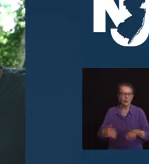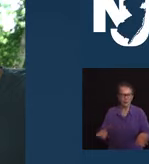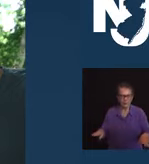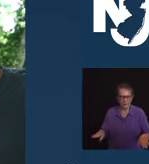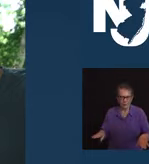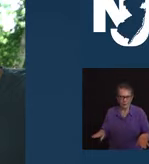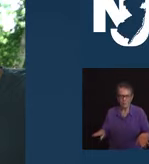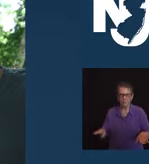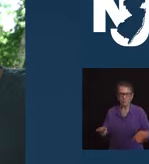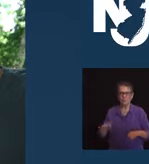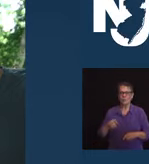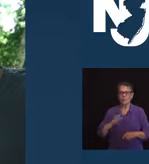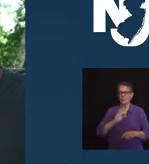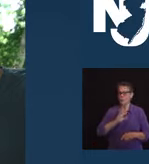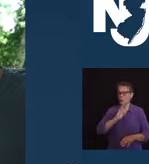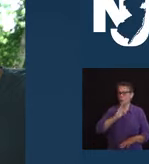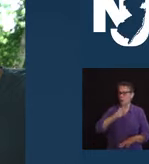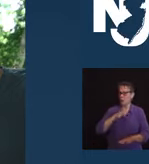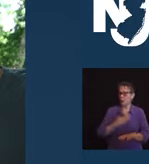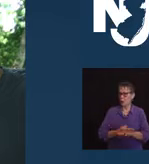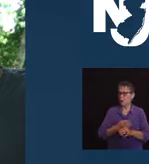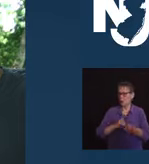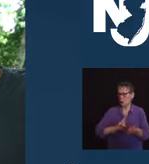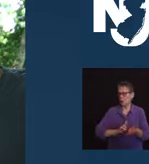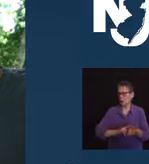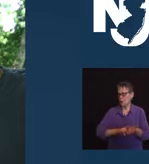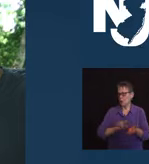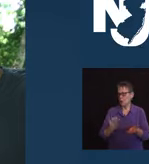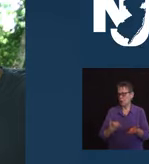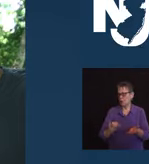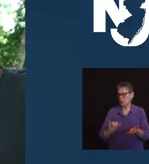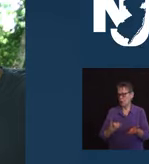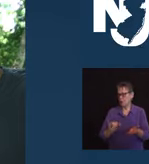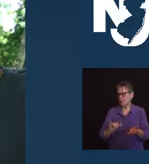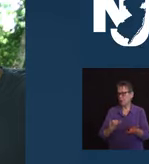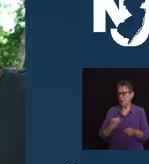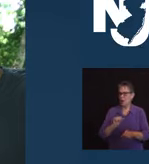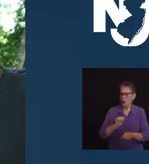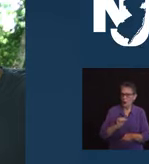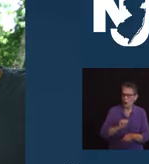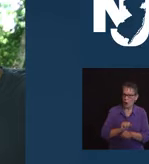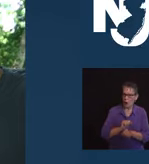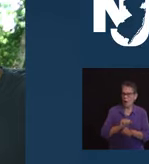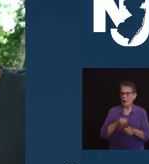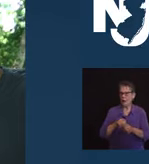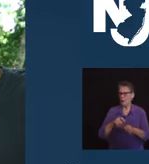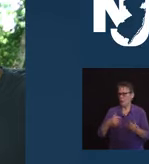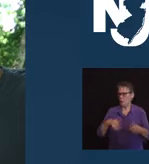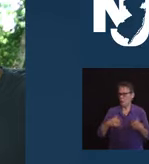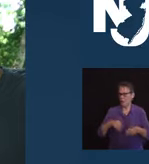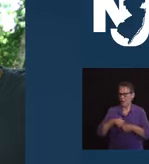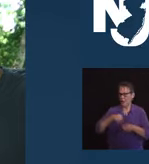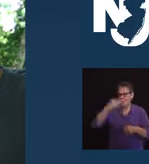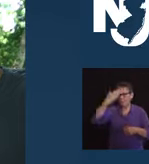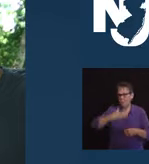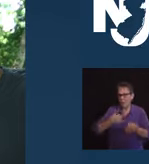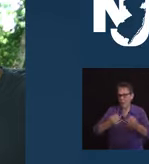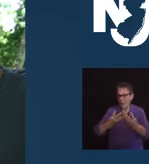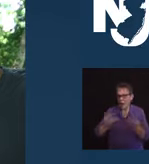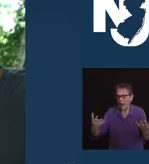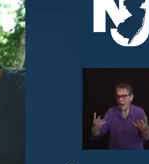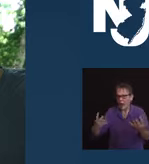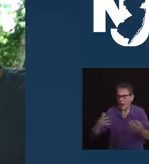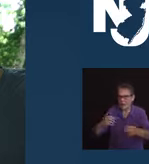Center, working our front lines against this pandemic, runs in the family. I had the great honor of speaking with Frank